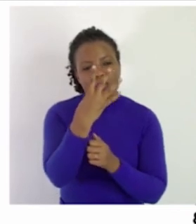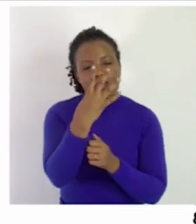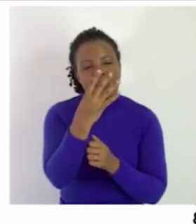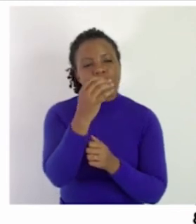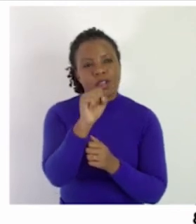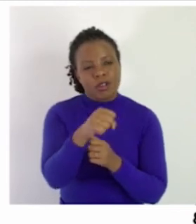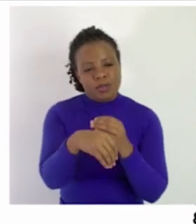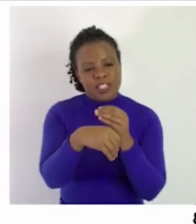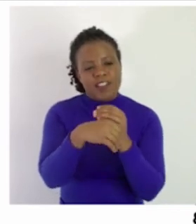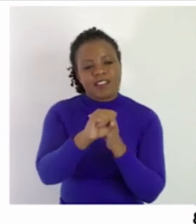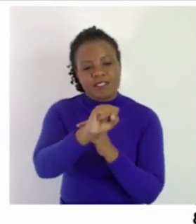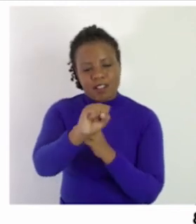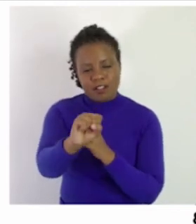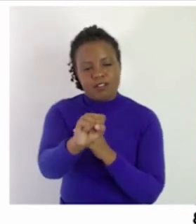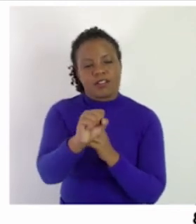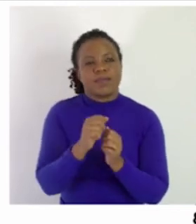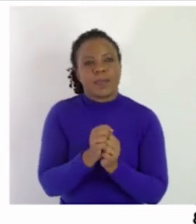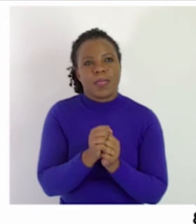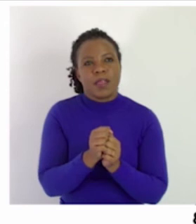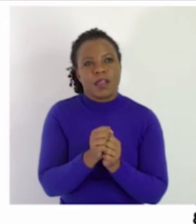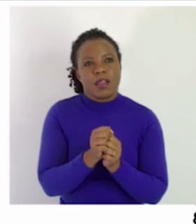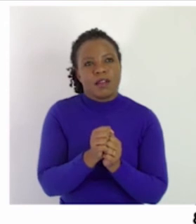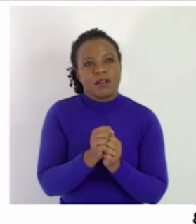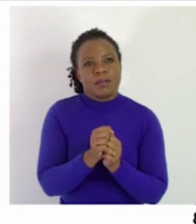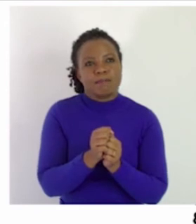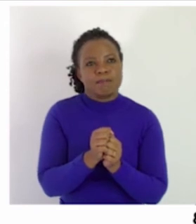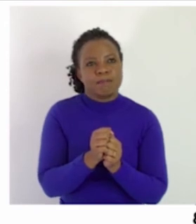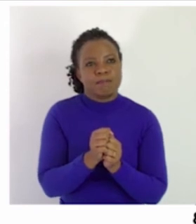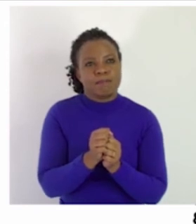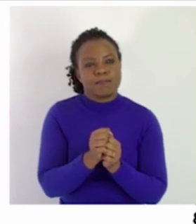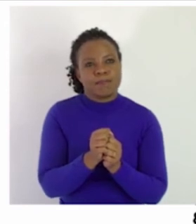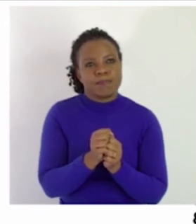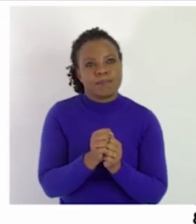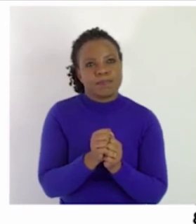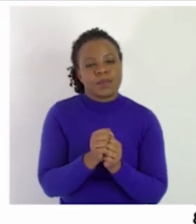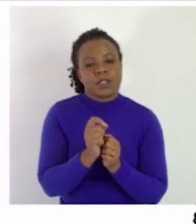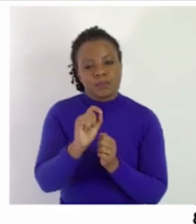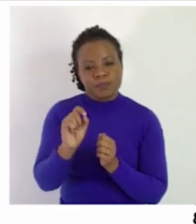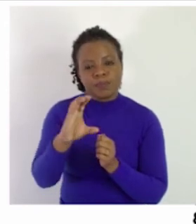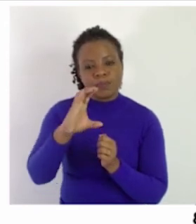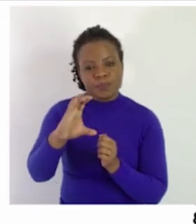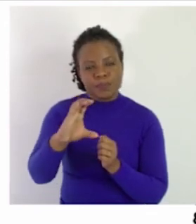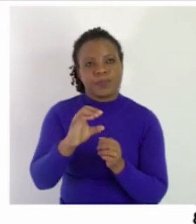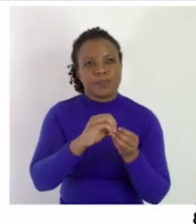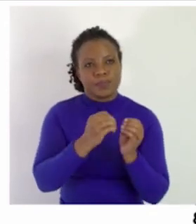$4. All right. So you put a C there. Number 2